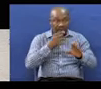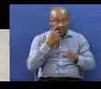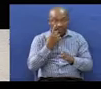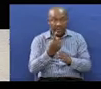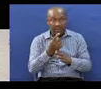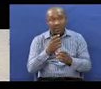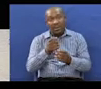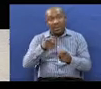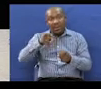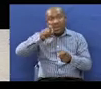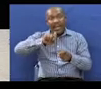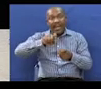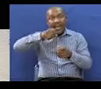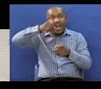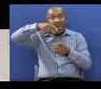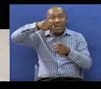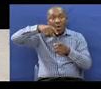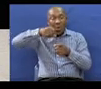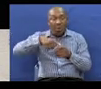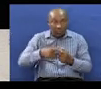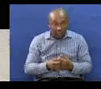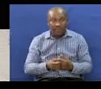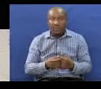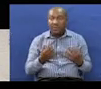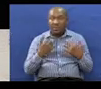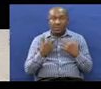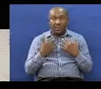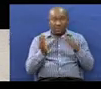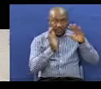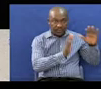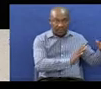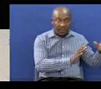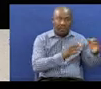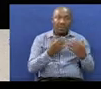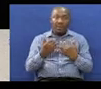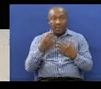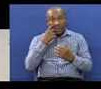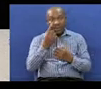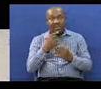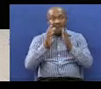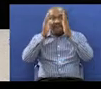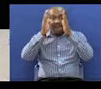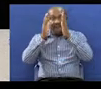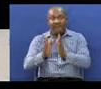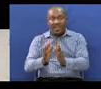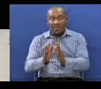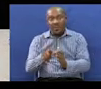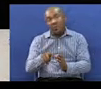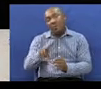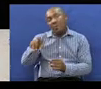and physical properties of oxygen. Now we are starting with the physical properties of oxygen.